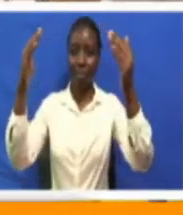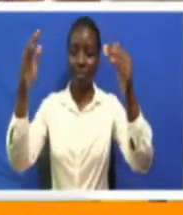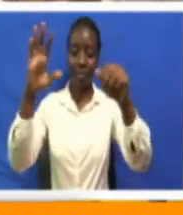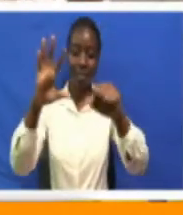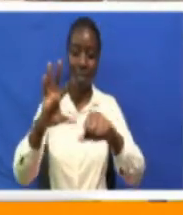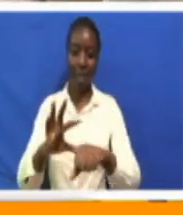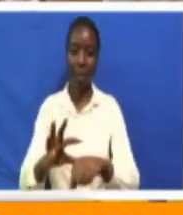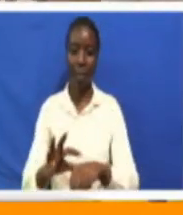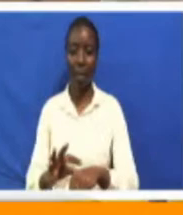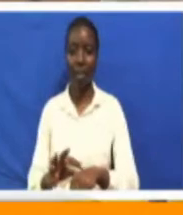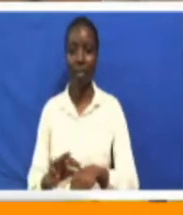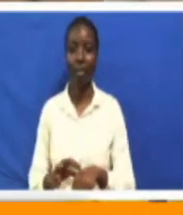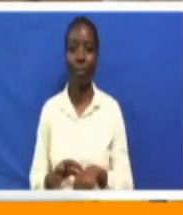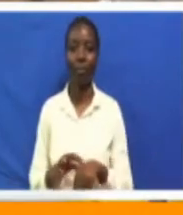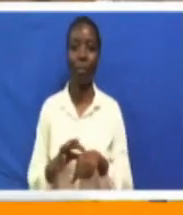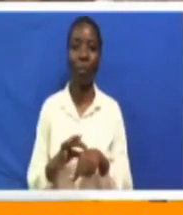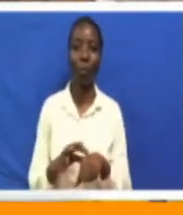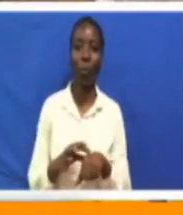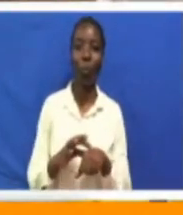Jesus